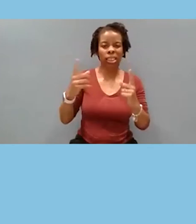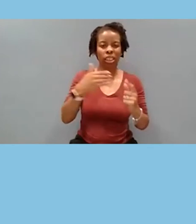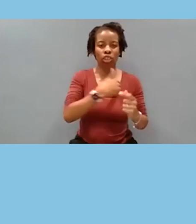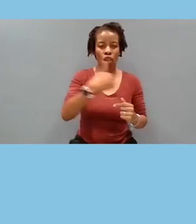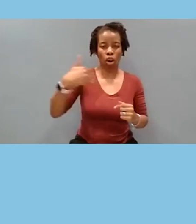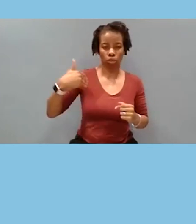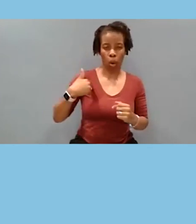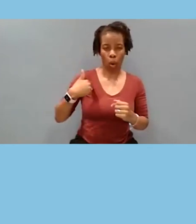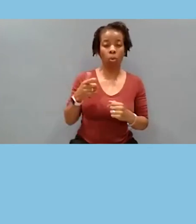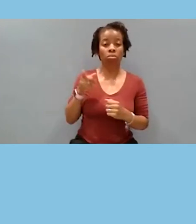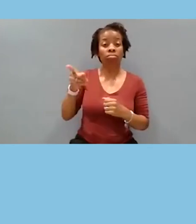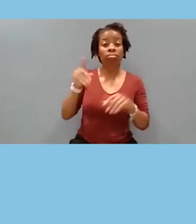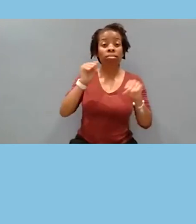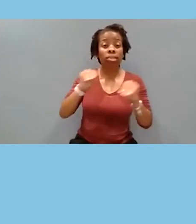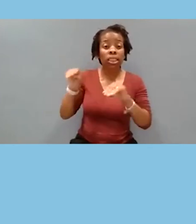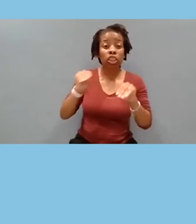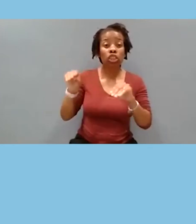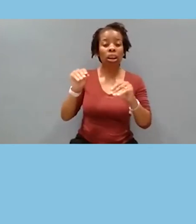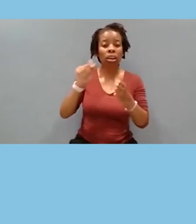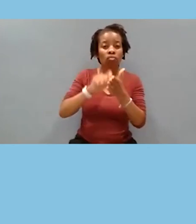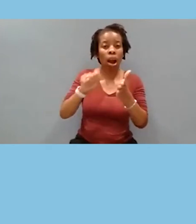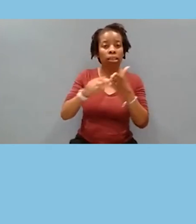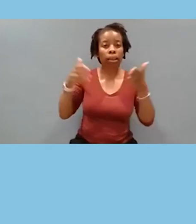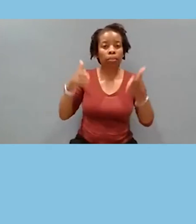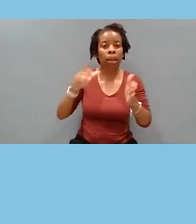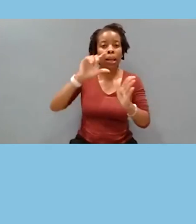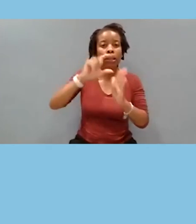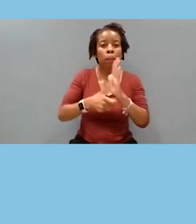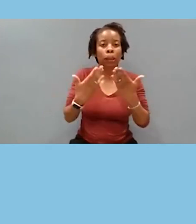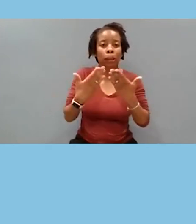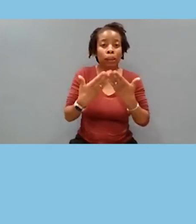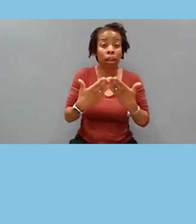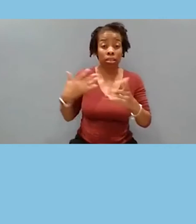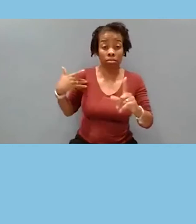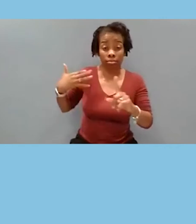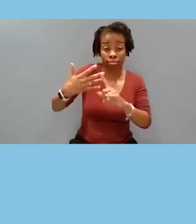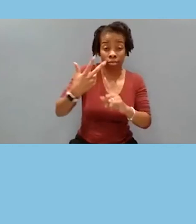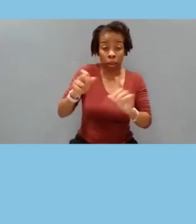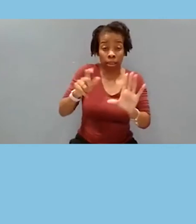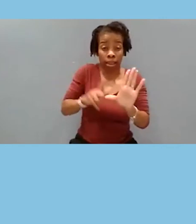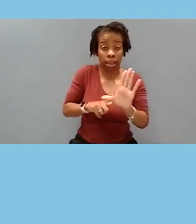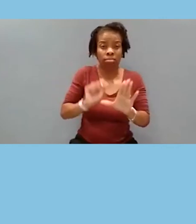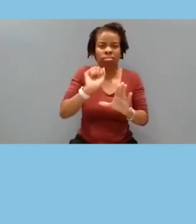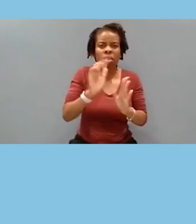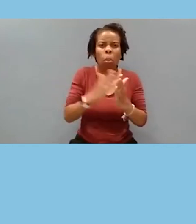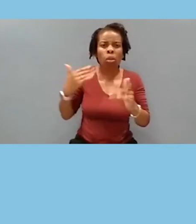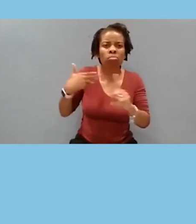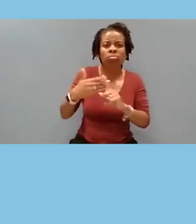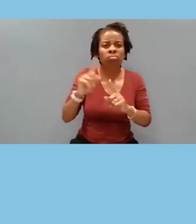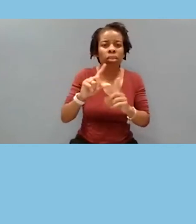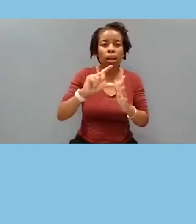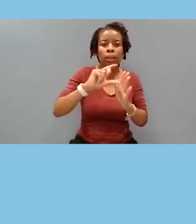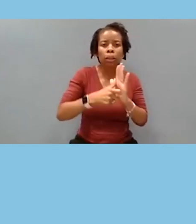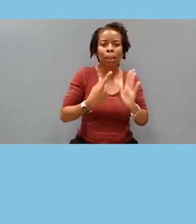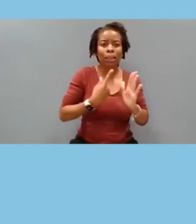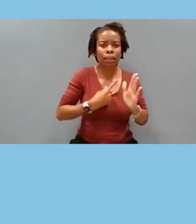Toronto, teaching and writing in the area of disability studies for more than 20 years. Some of her books include Disability, Self and